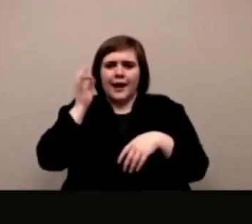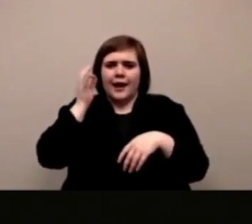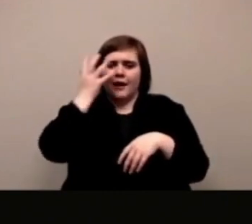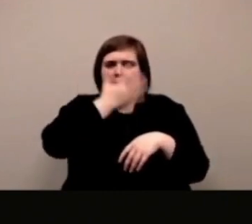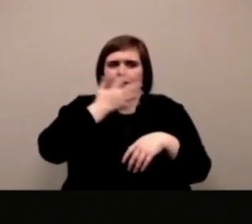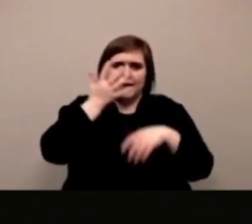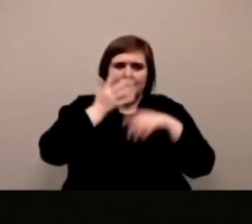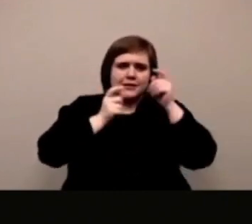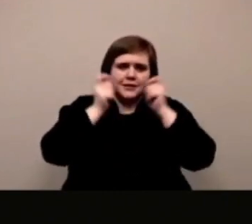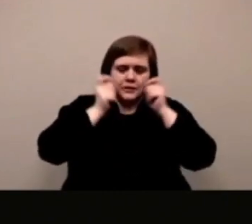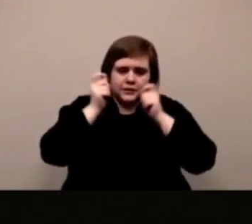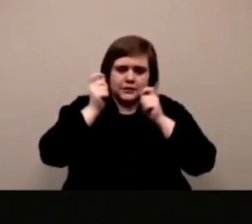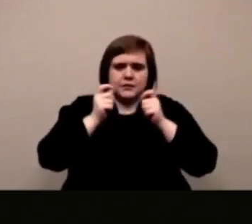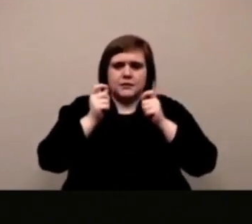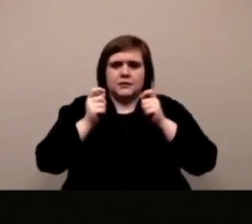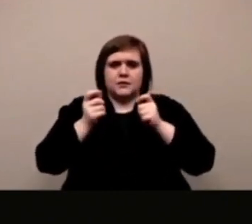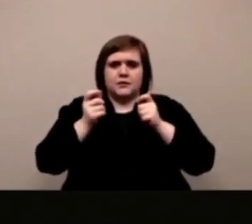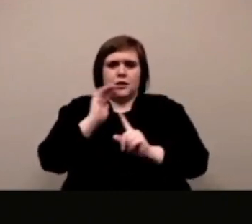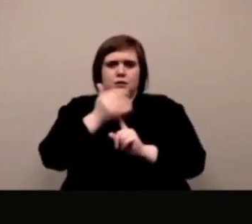pretty hilarious.